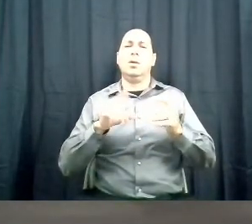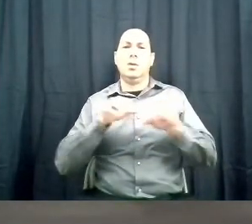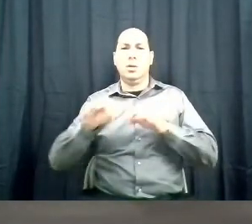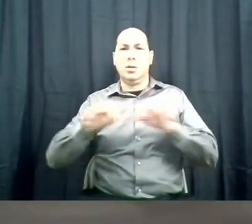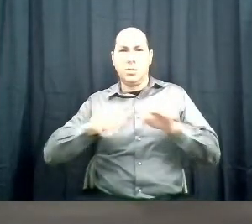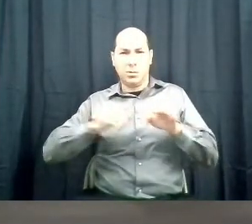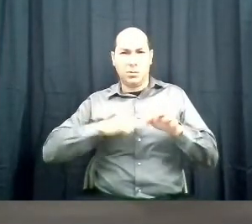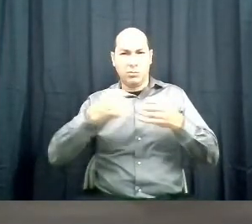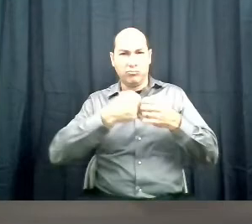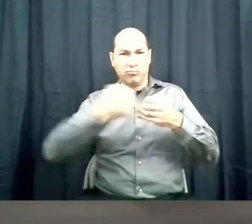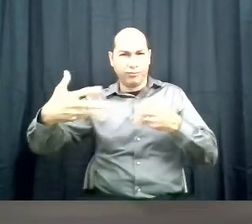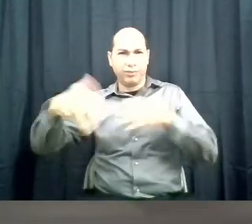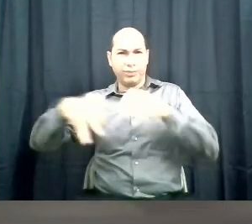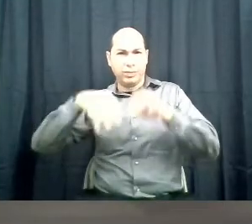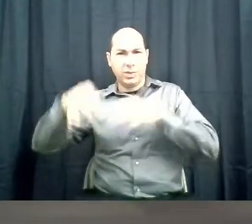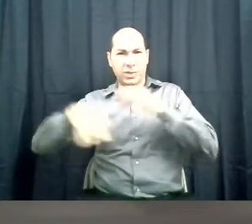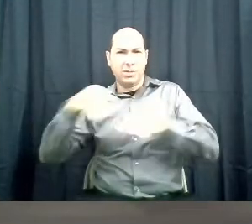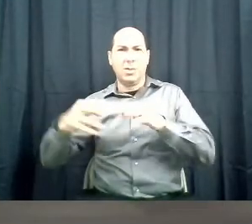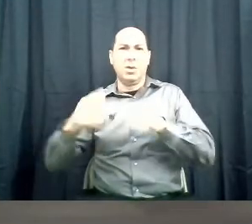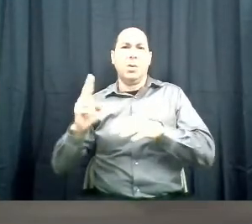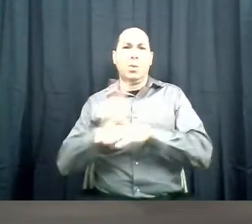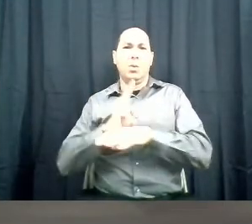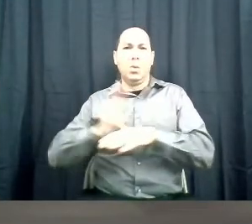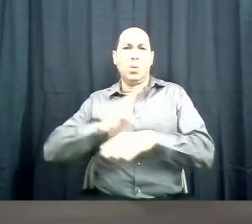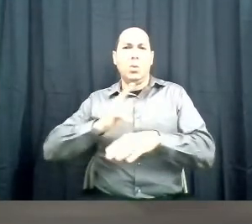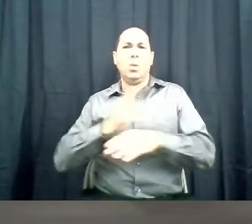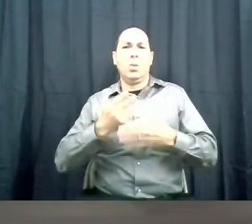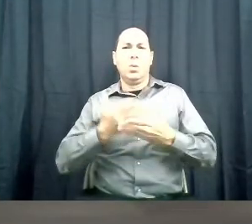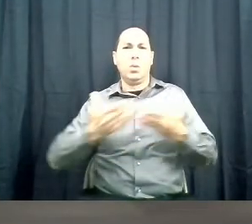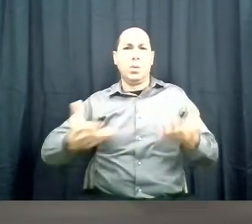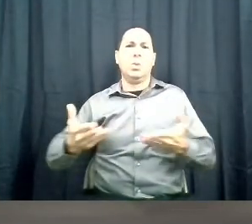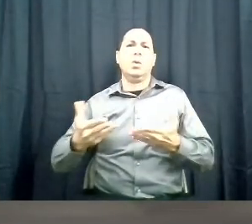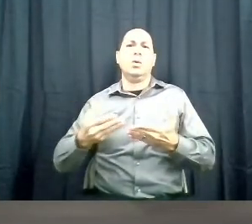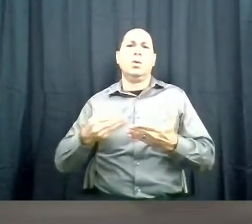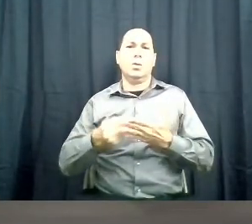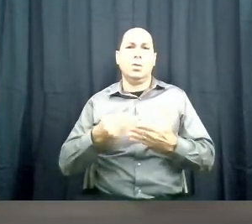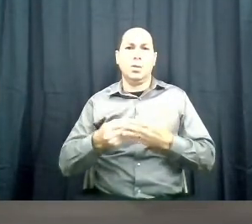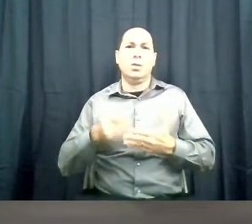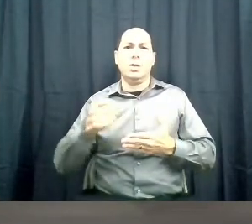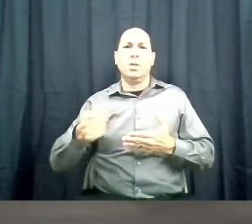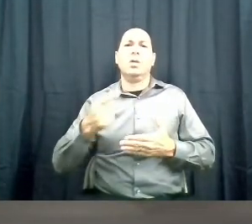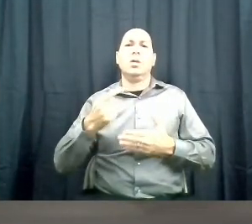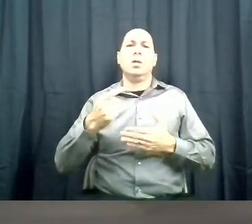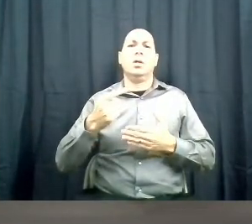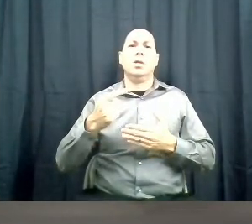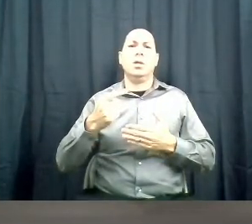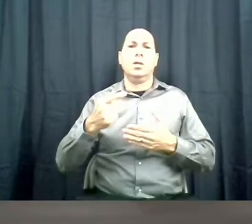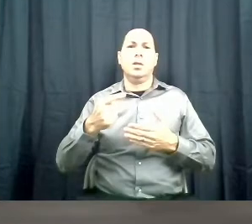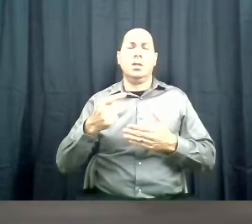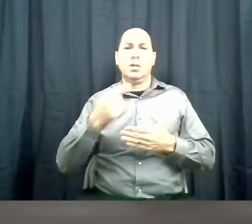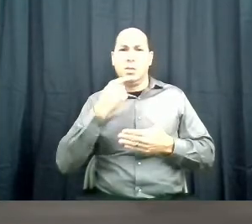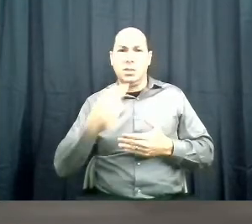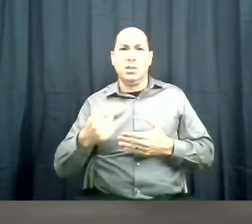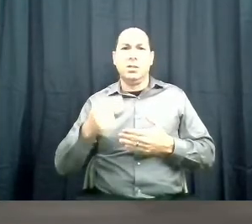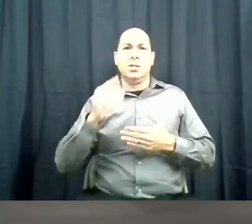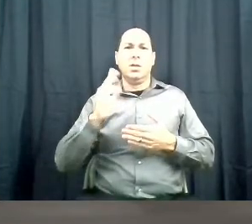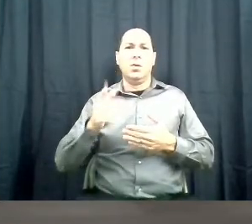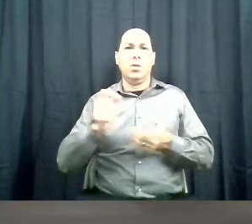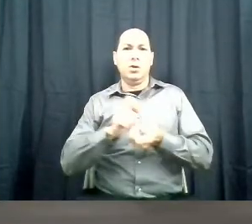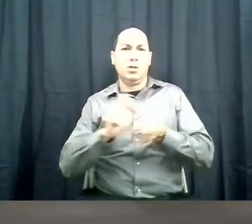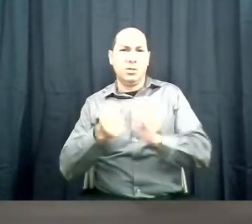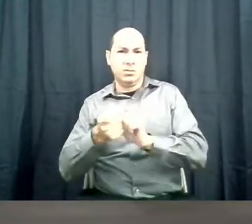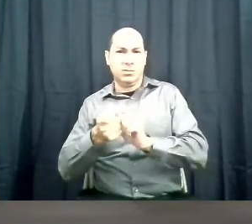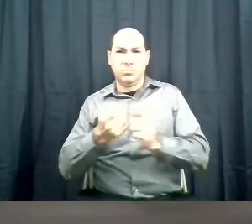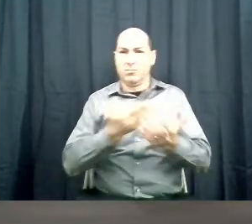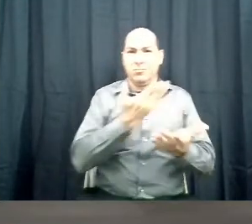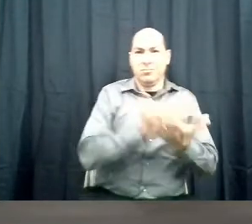of these underused assets? If so, will Pritco regulations change to reflect this fact? Will Pritco be allowed to accept offers for buildings